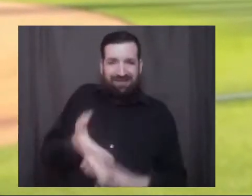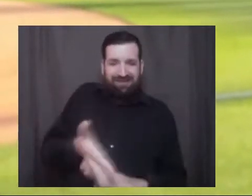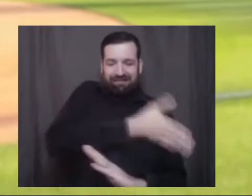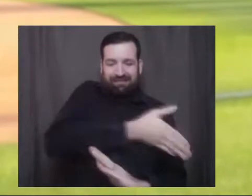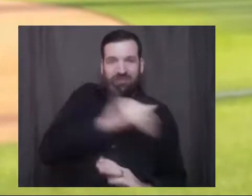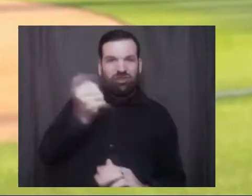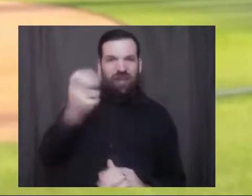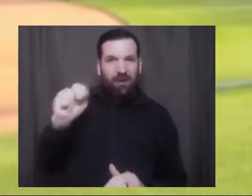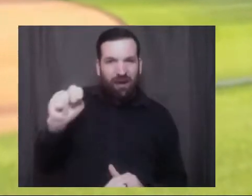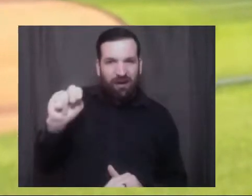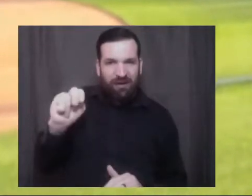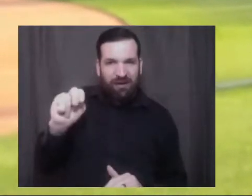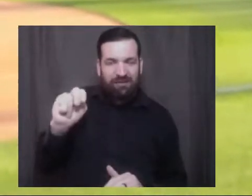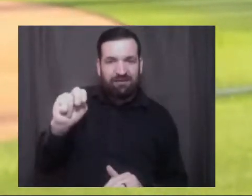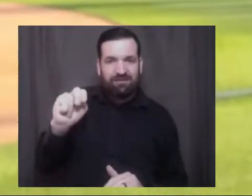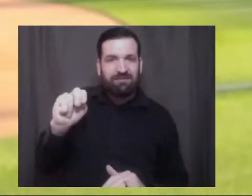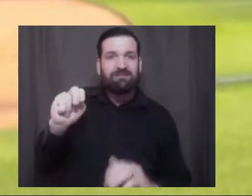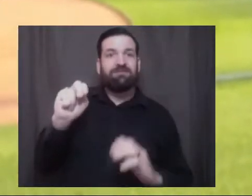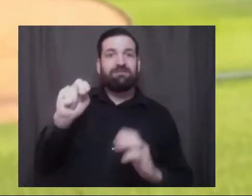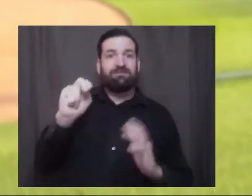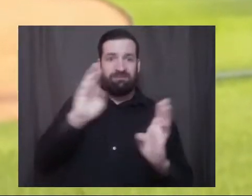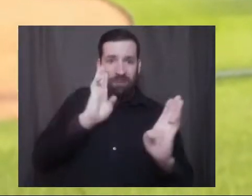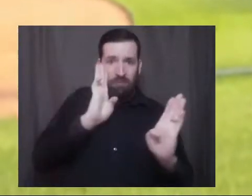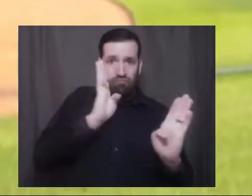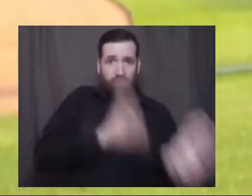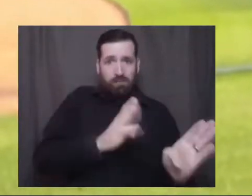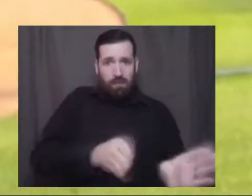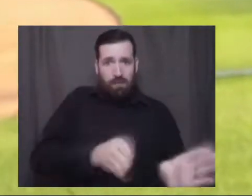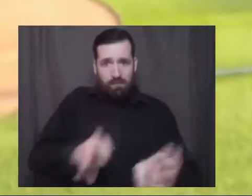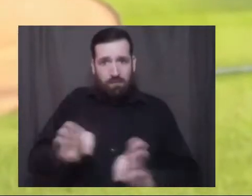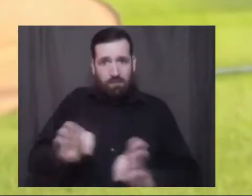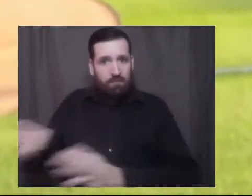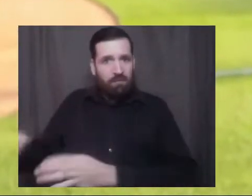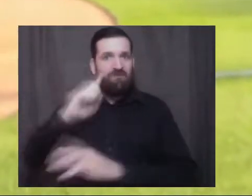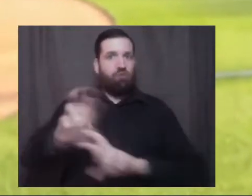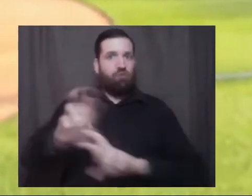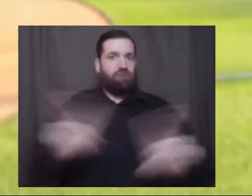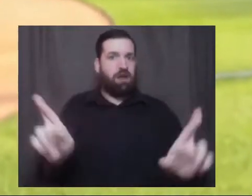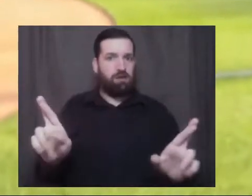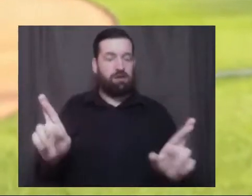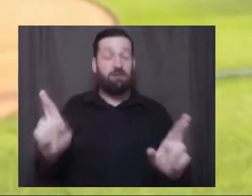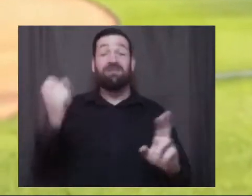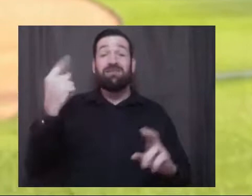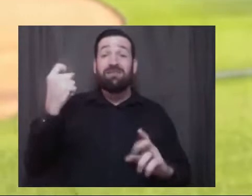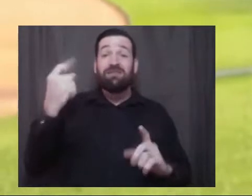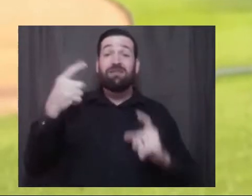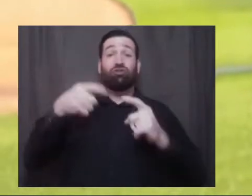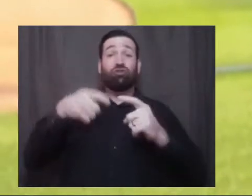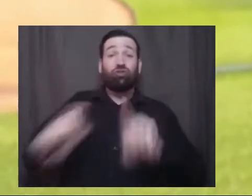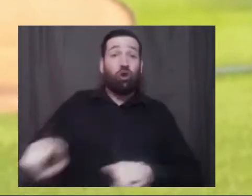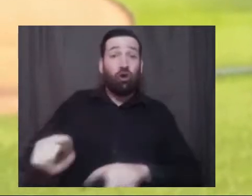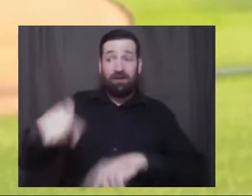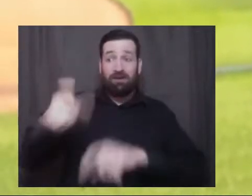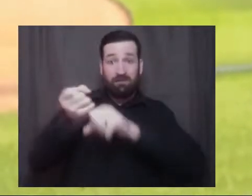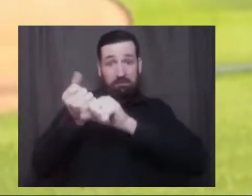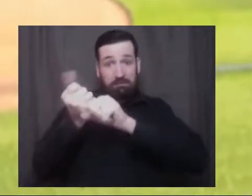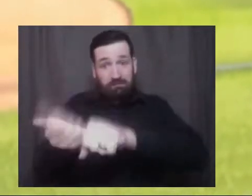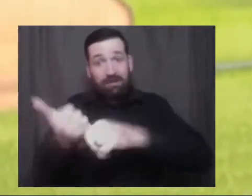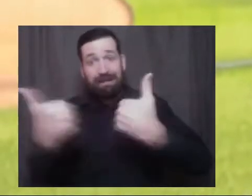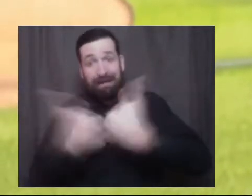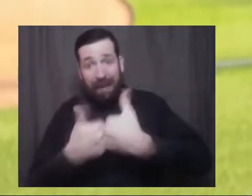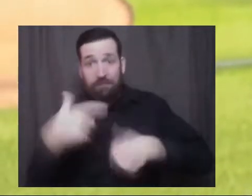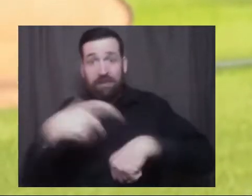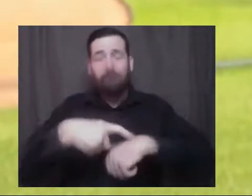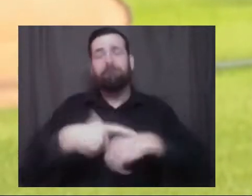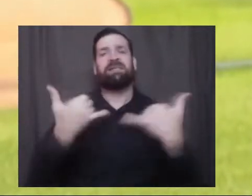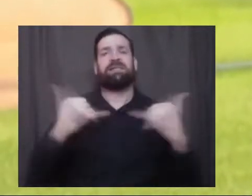prehabbing these kids in terms of getting themselves ready. But once we get into the season, they can still do exercises. They should still be